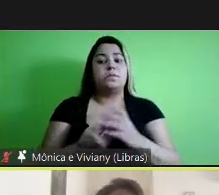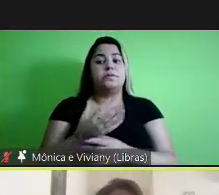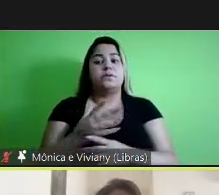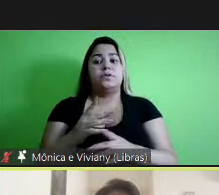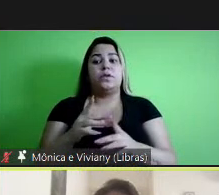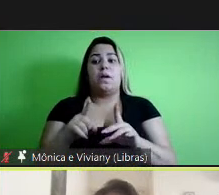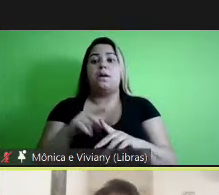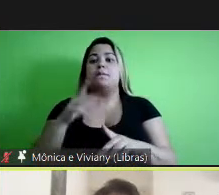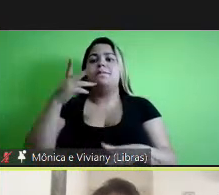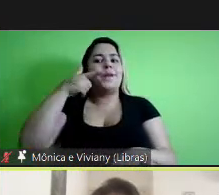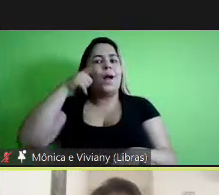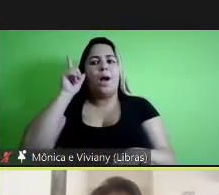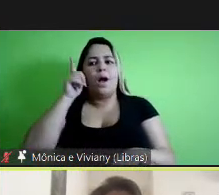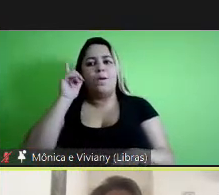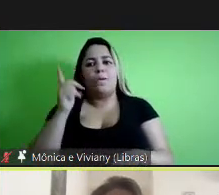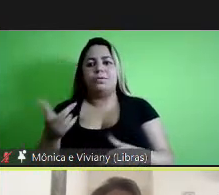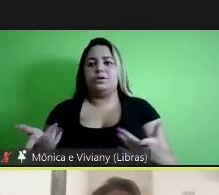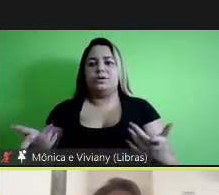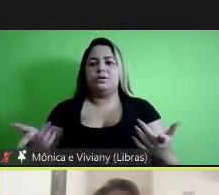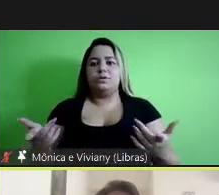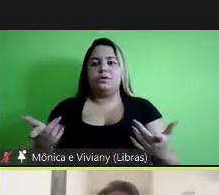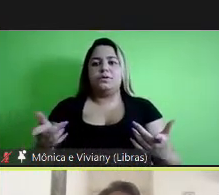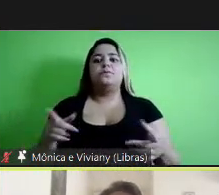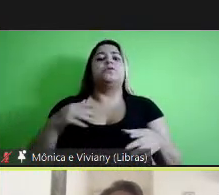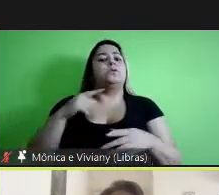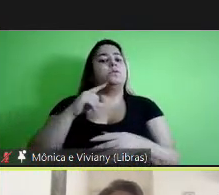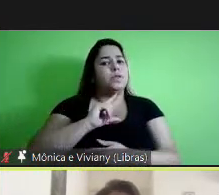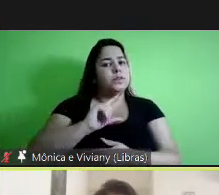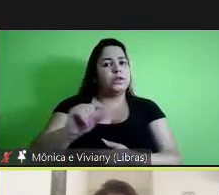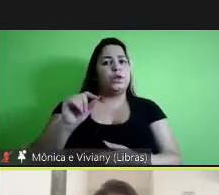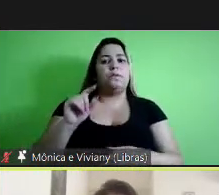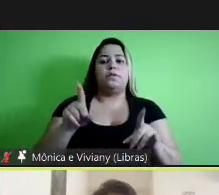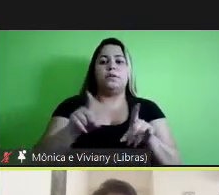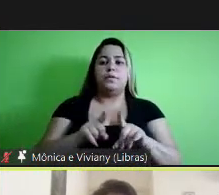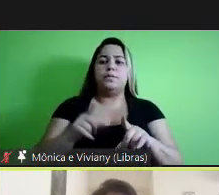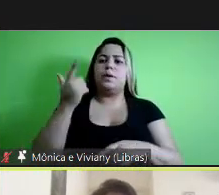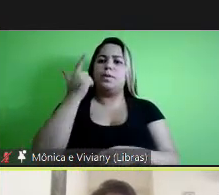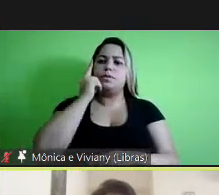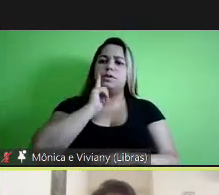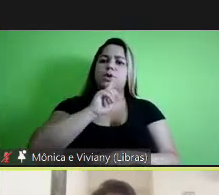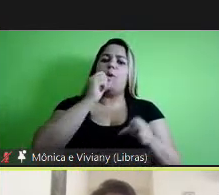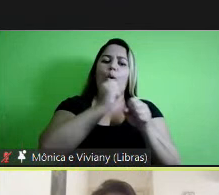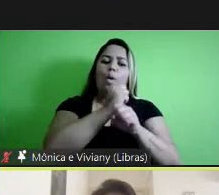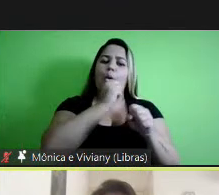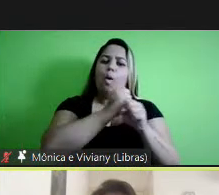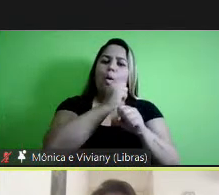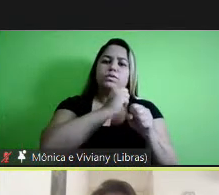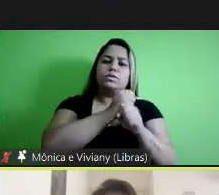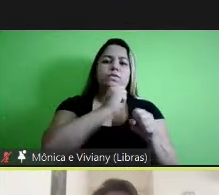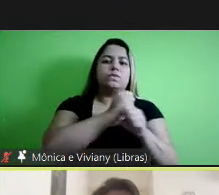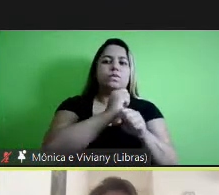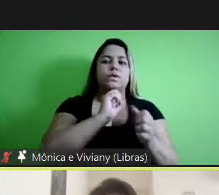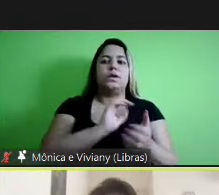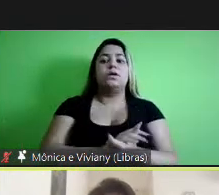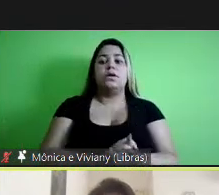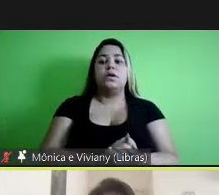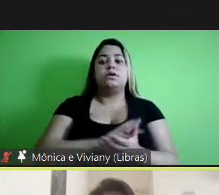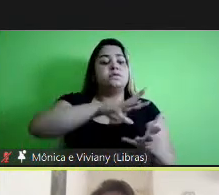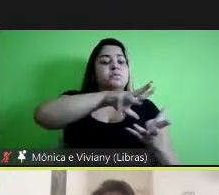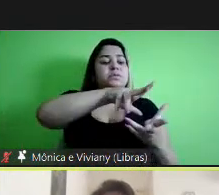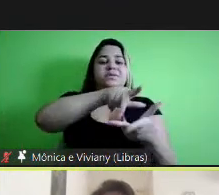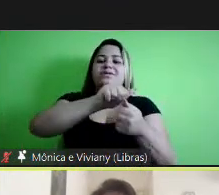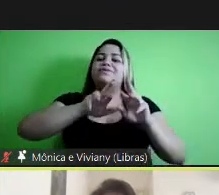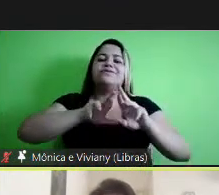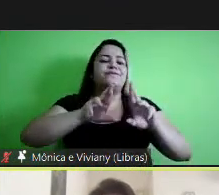would like you to make you think about this, and it's an urgent call. We have to